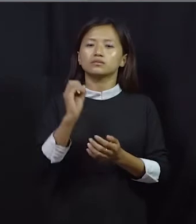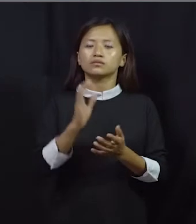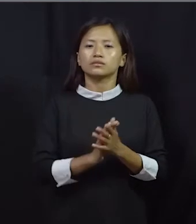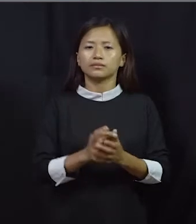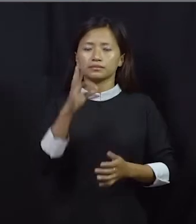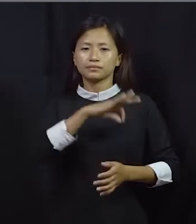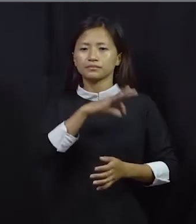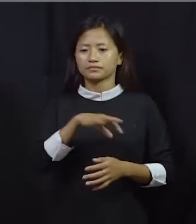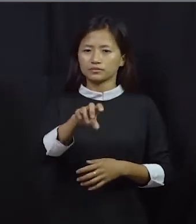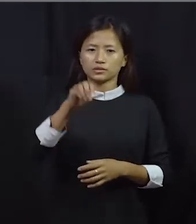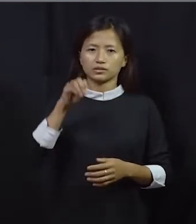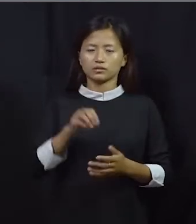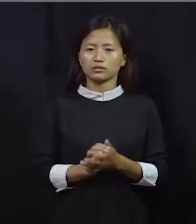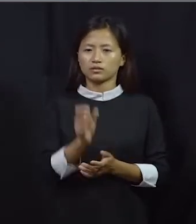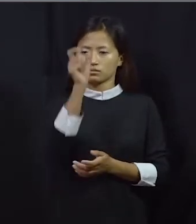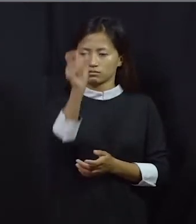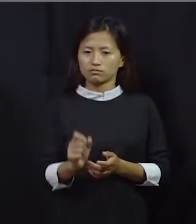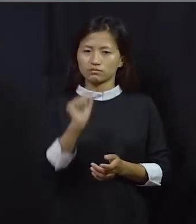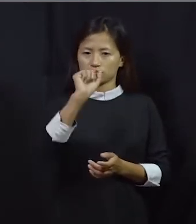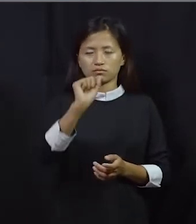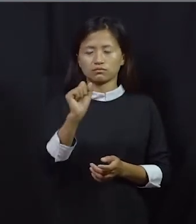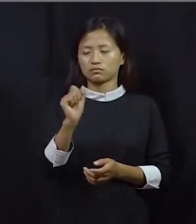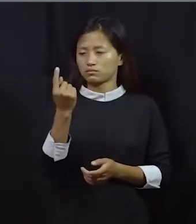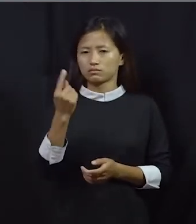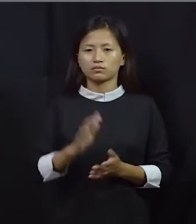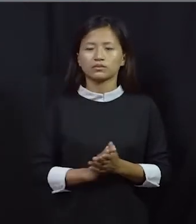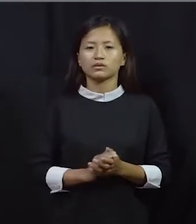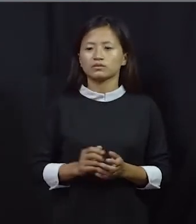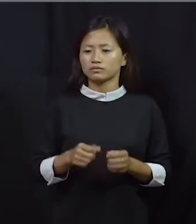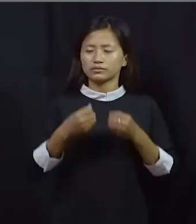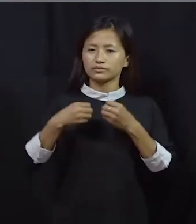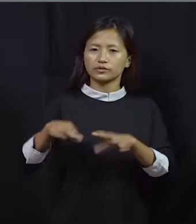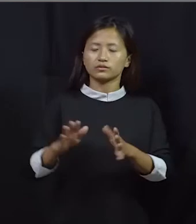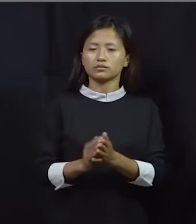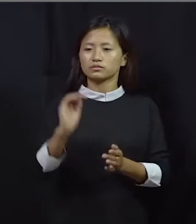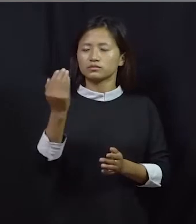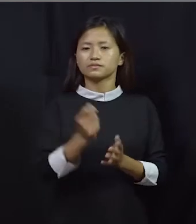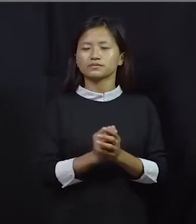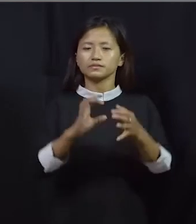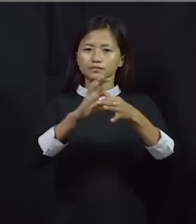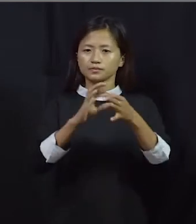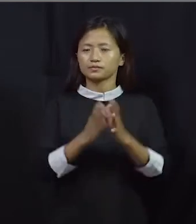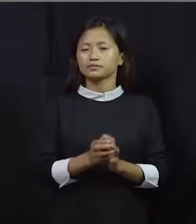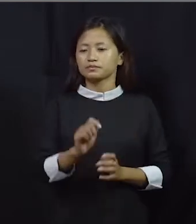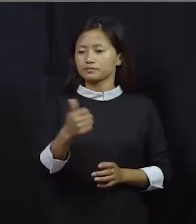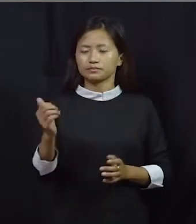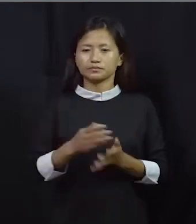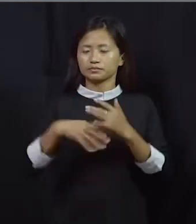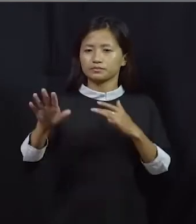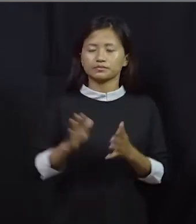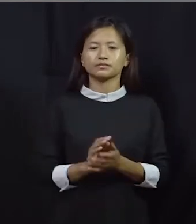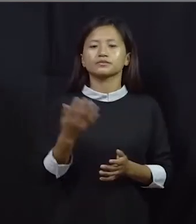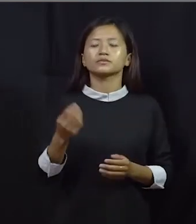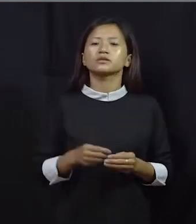profit cannot be taken by a particular partner, leaving some of the partners. But the profit has to be shared